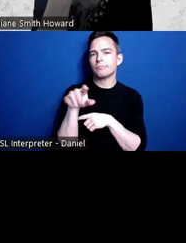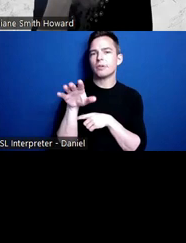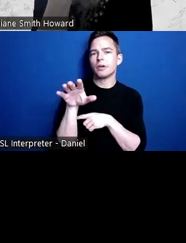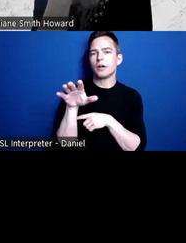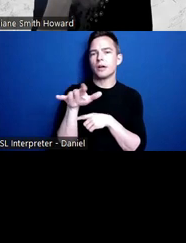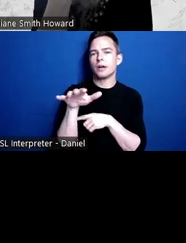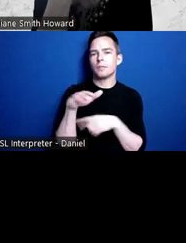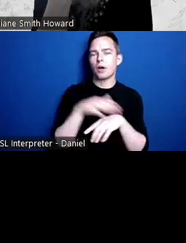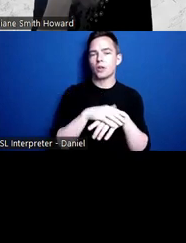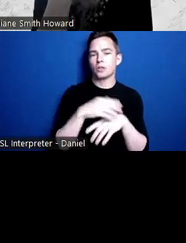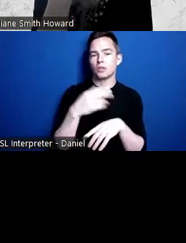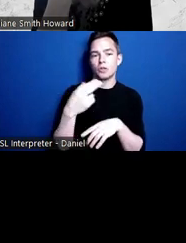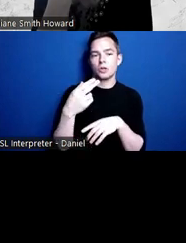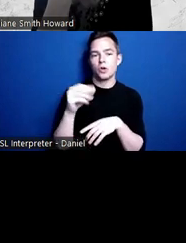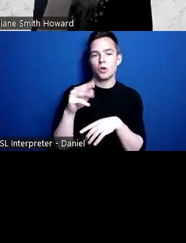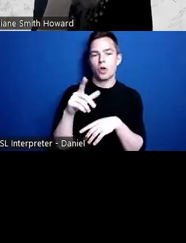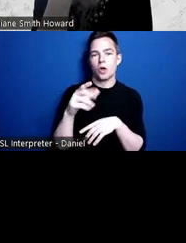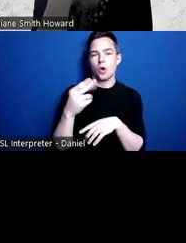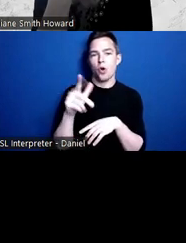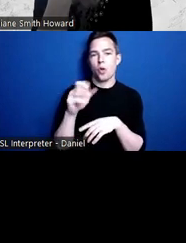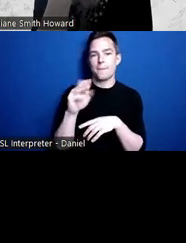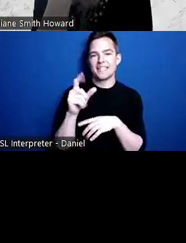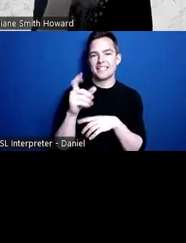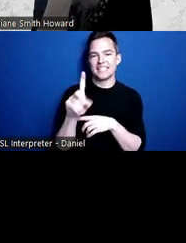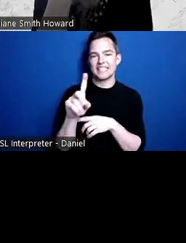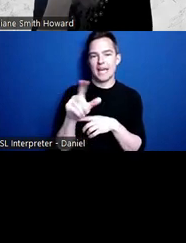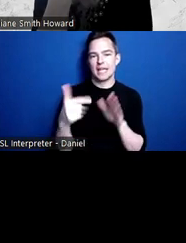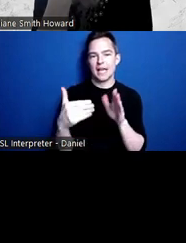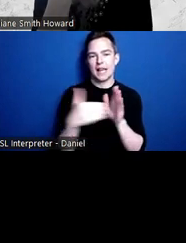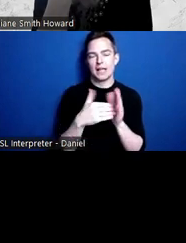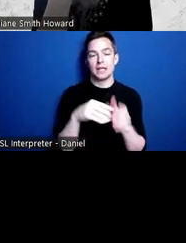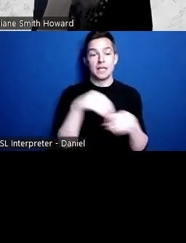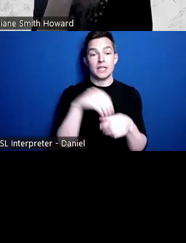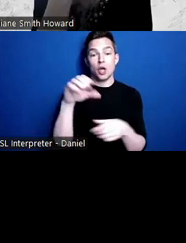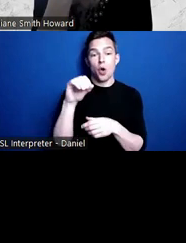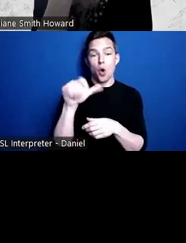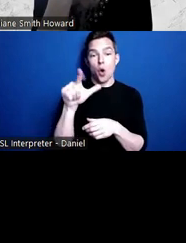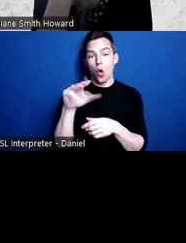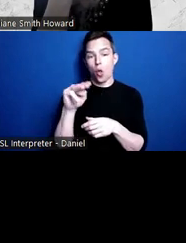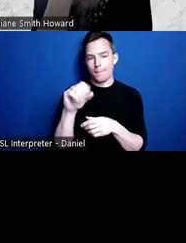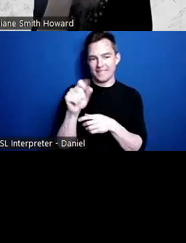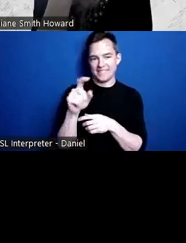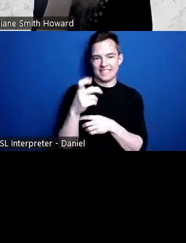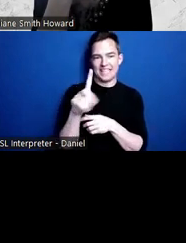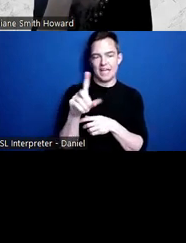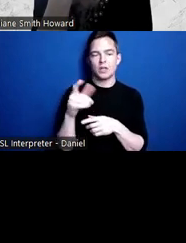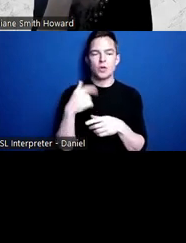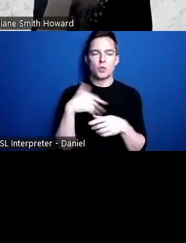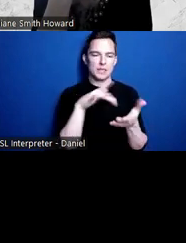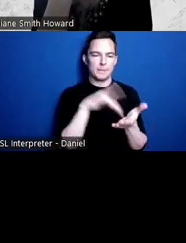the Olmstead litigation? So on the Olmstead, we are right in the middle of discovery.